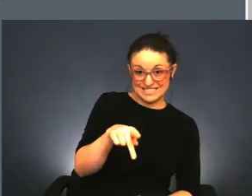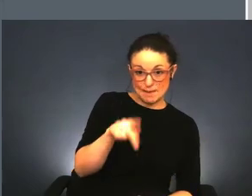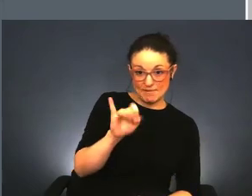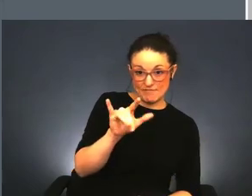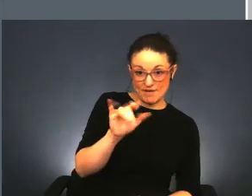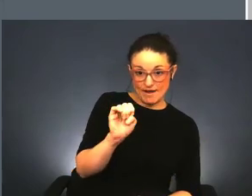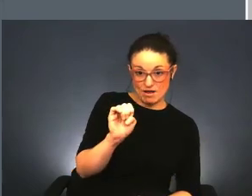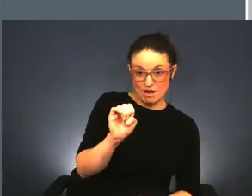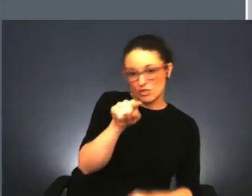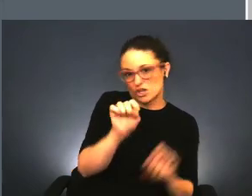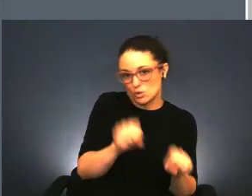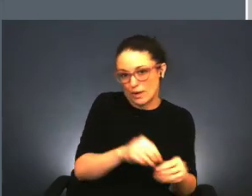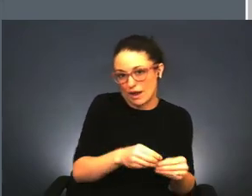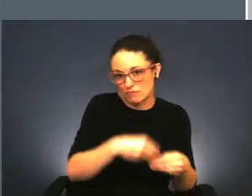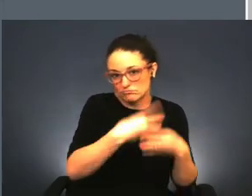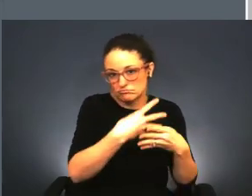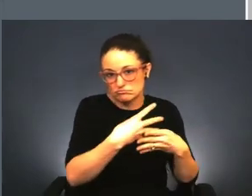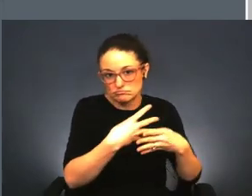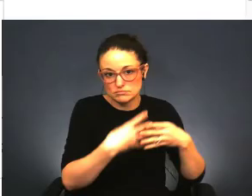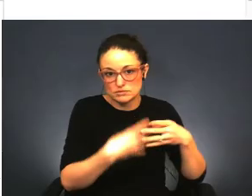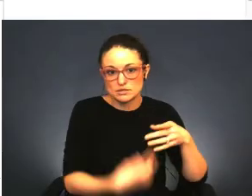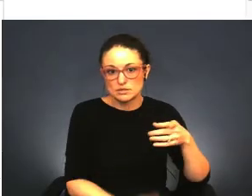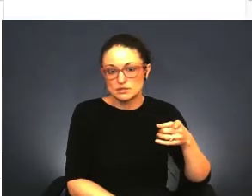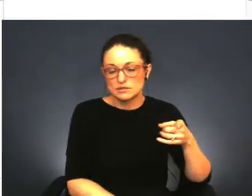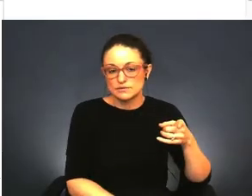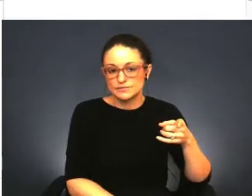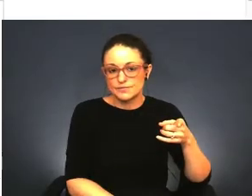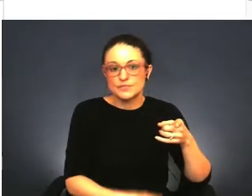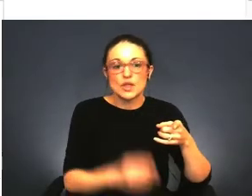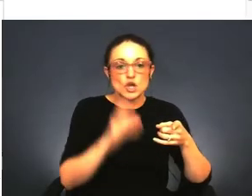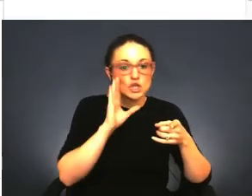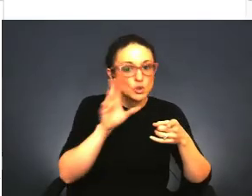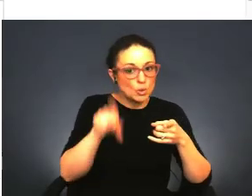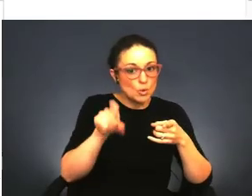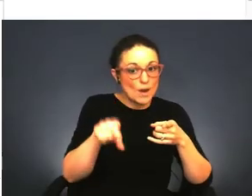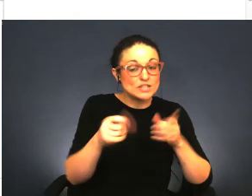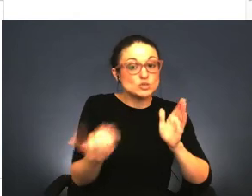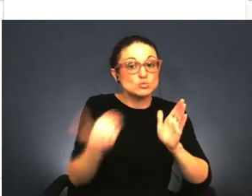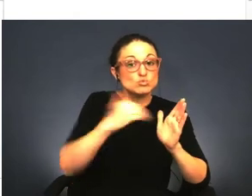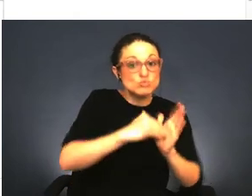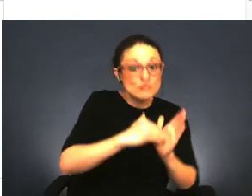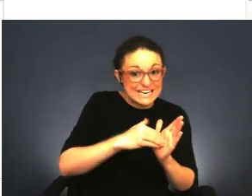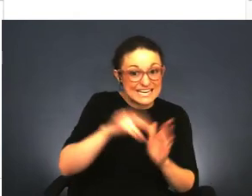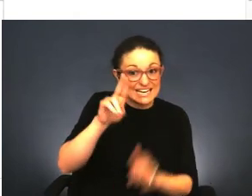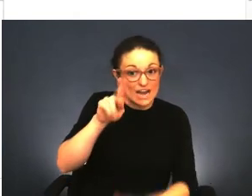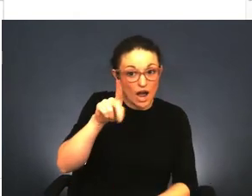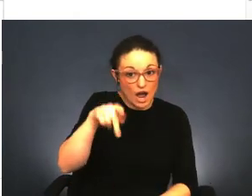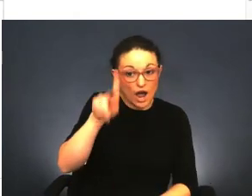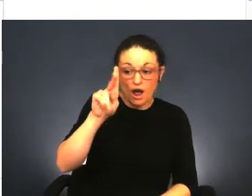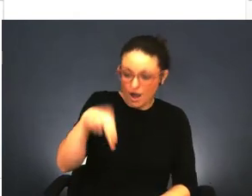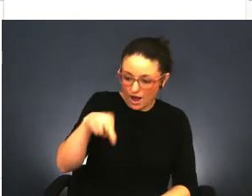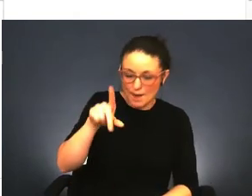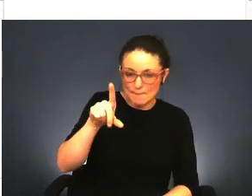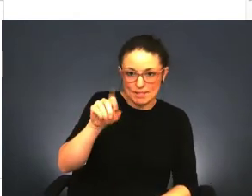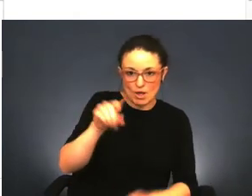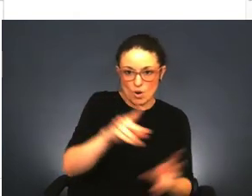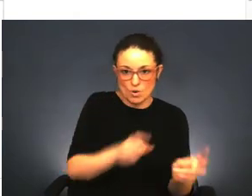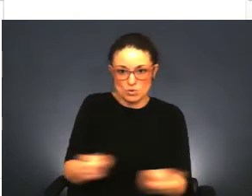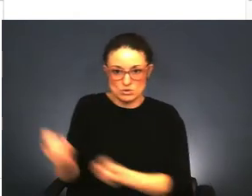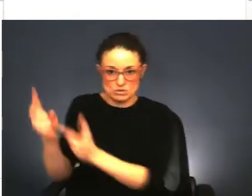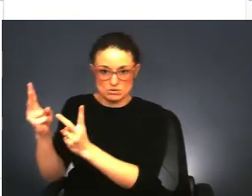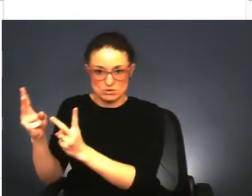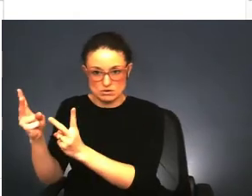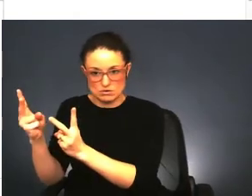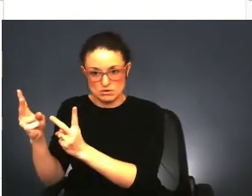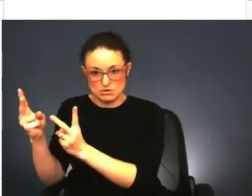open, then you'll want to re-upload them. And the only way that you can re-upload them is